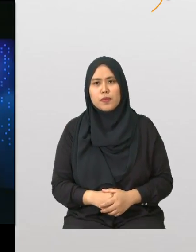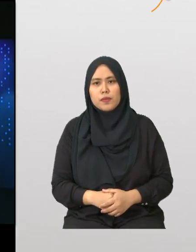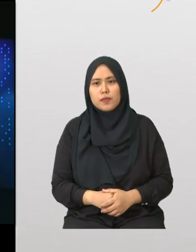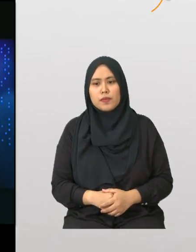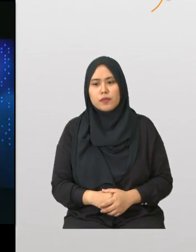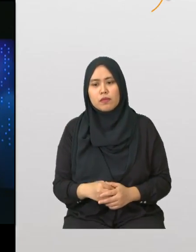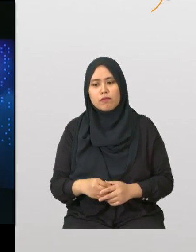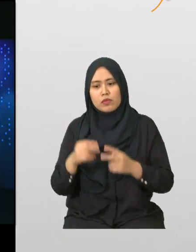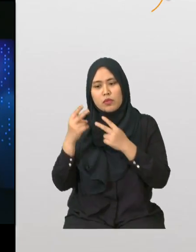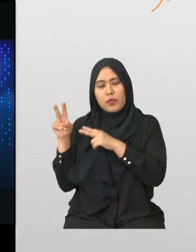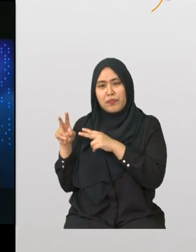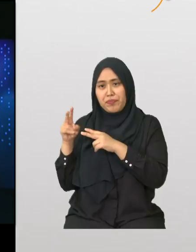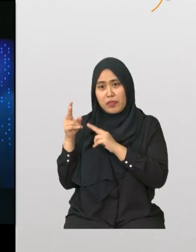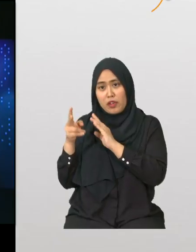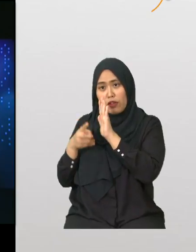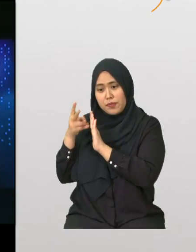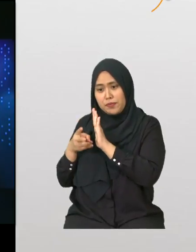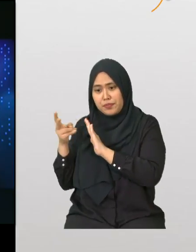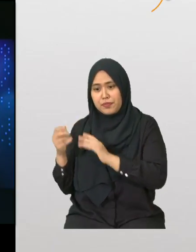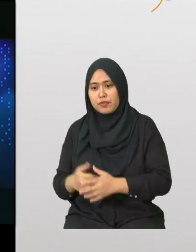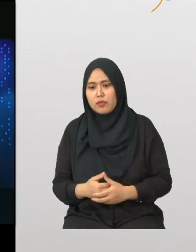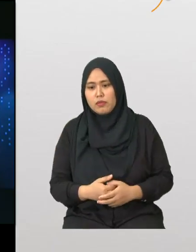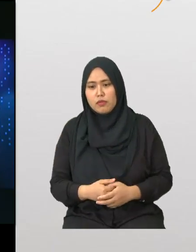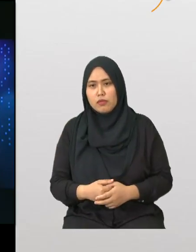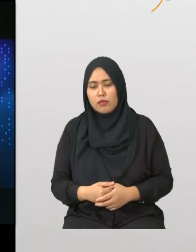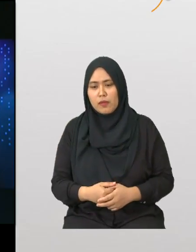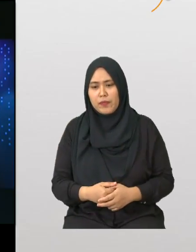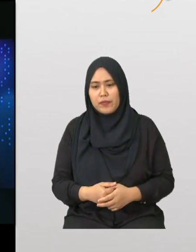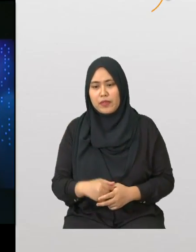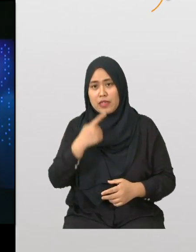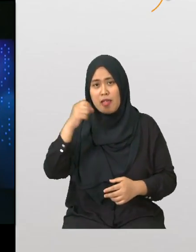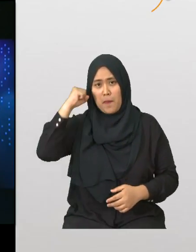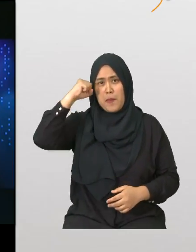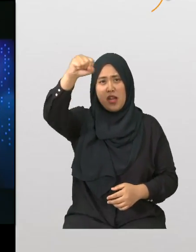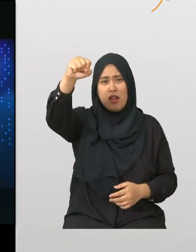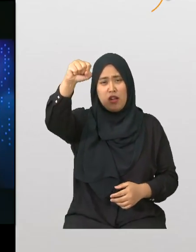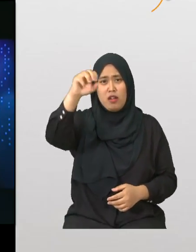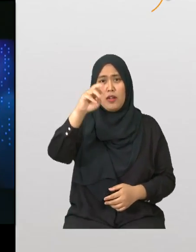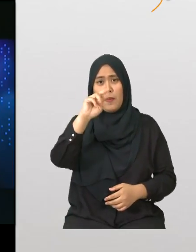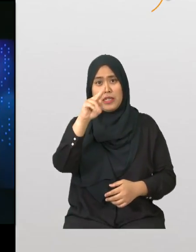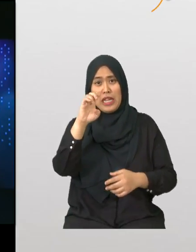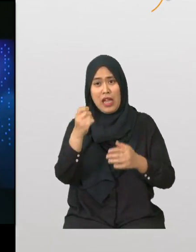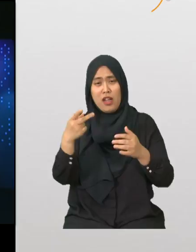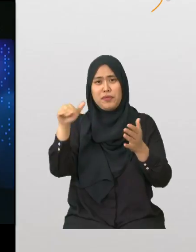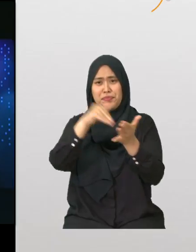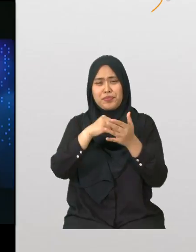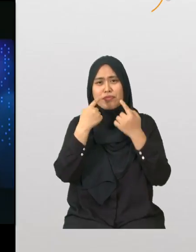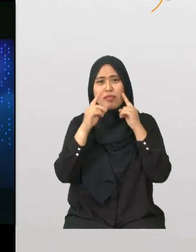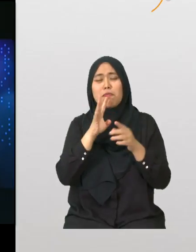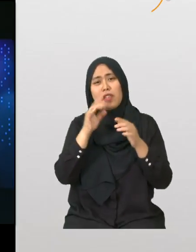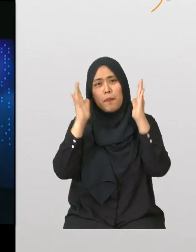Saudara-saudara, saudari-saudari setanah air, merdeka! Lagi sekali yang bersemangat,